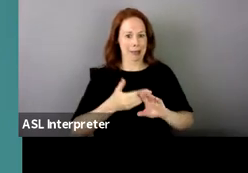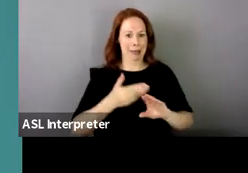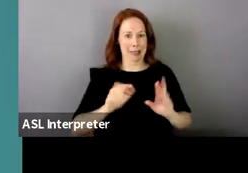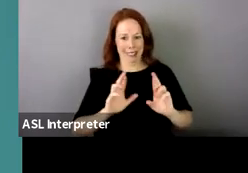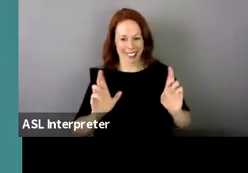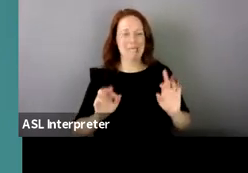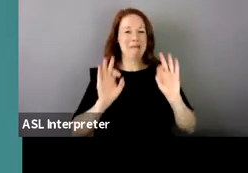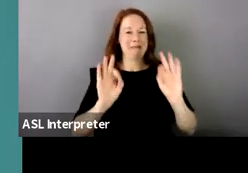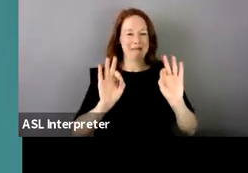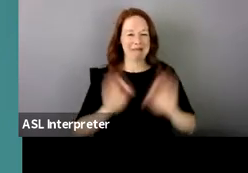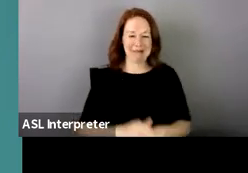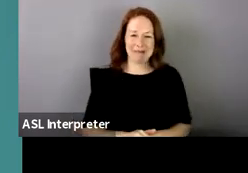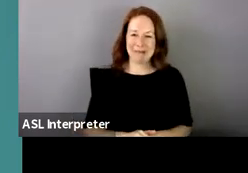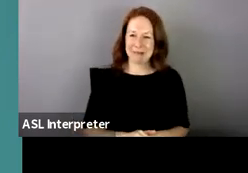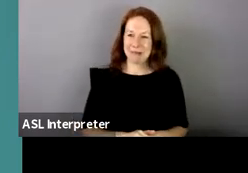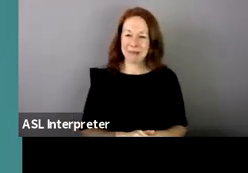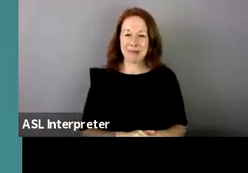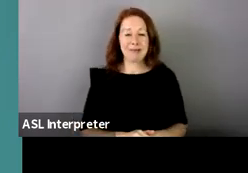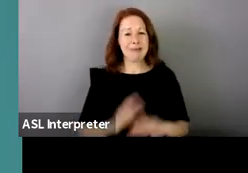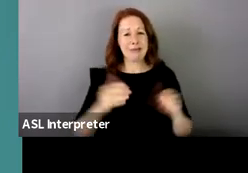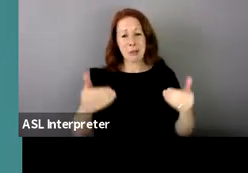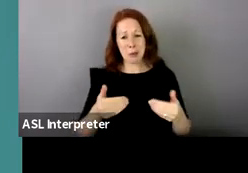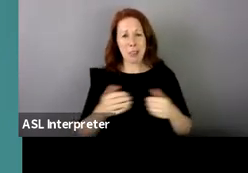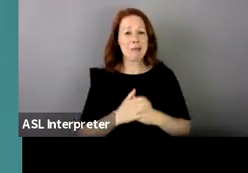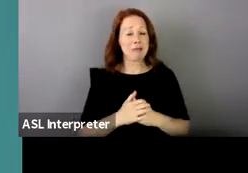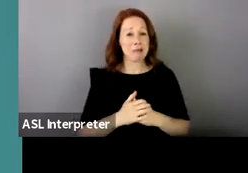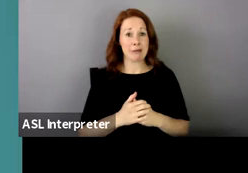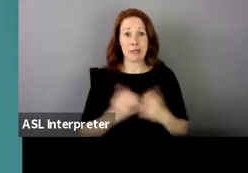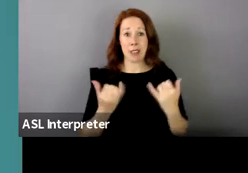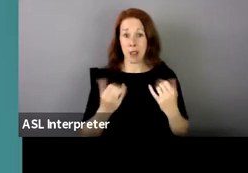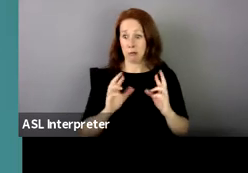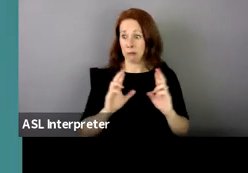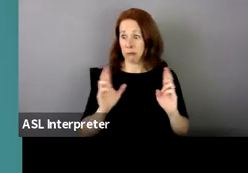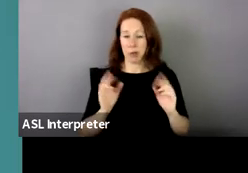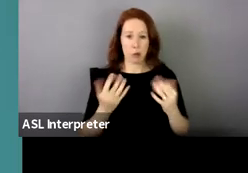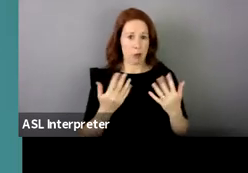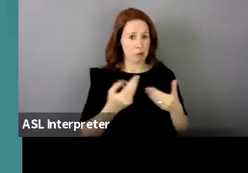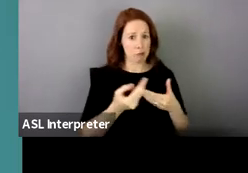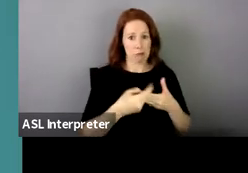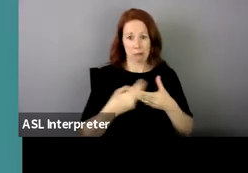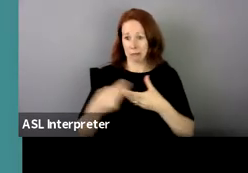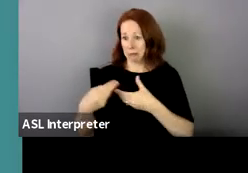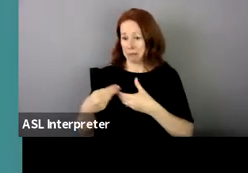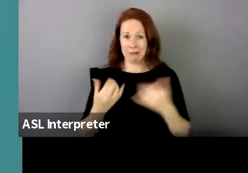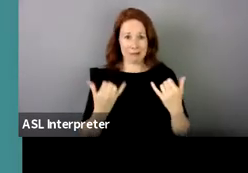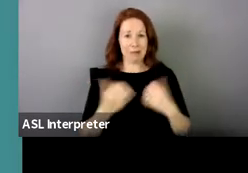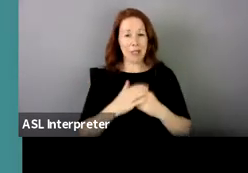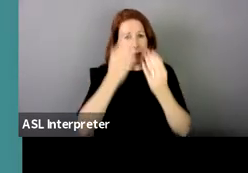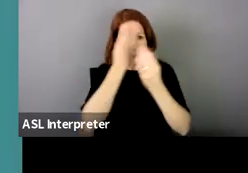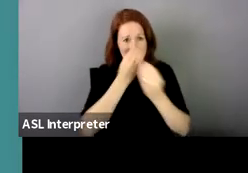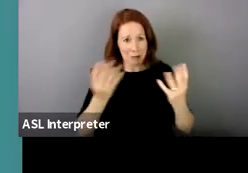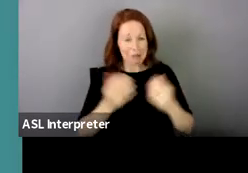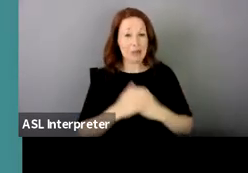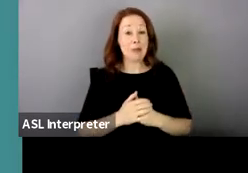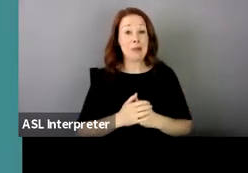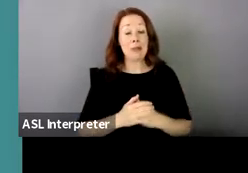ready there. Welcome as we're getting ready and people are still joining us. To let you know, if you've joined us